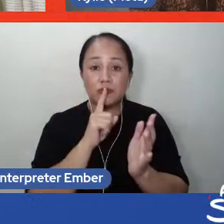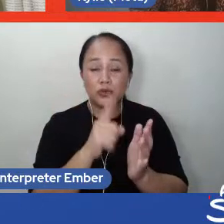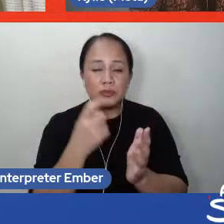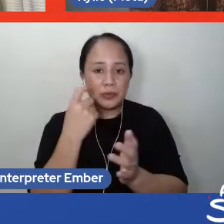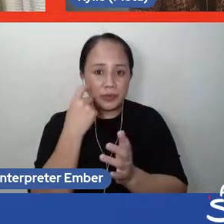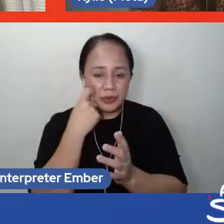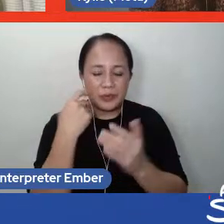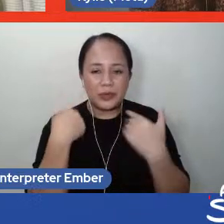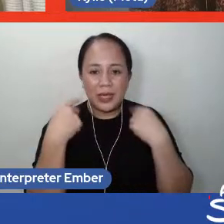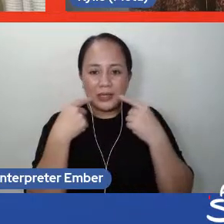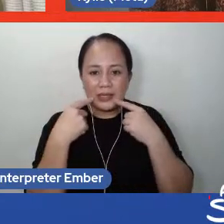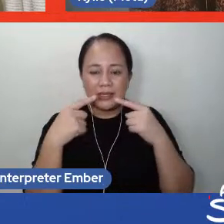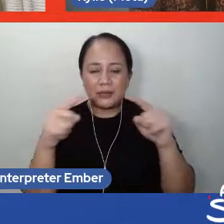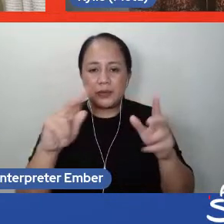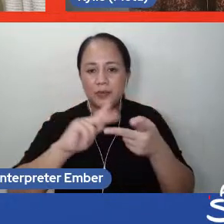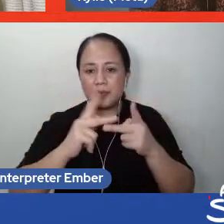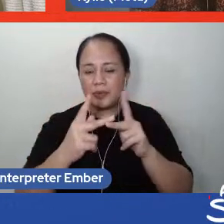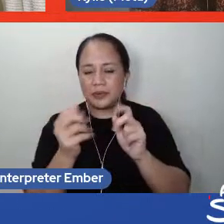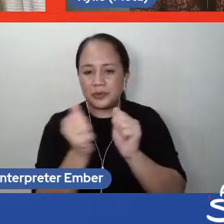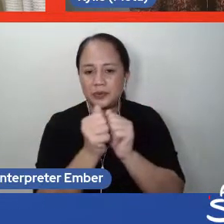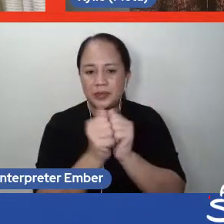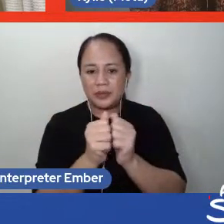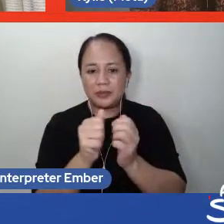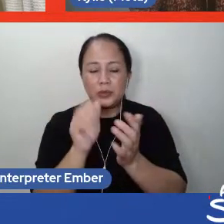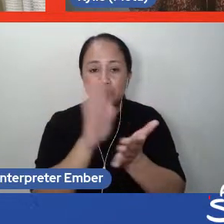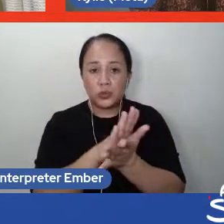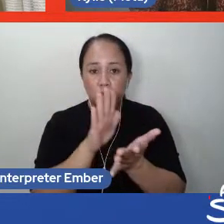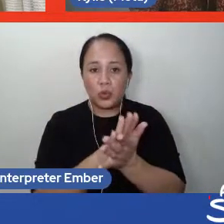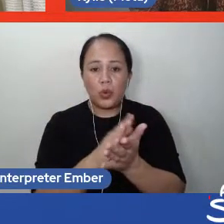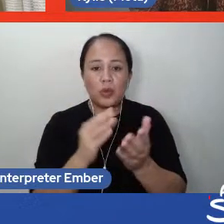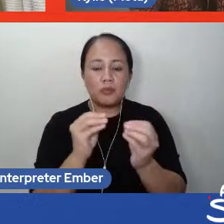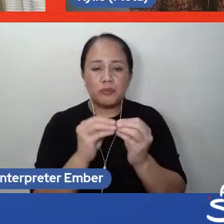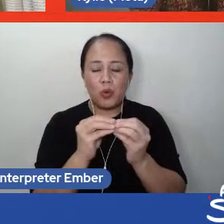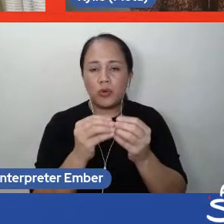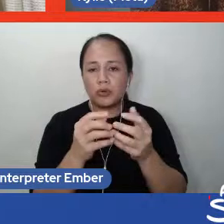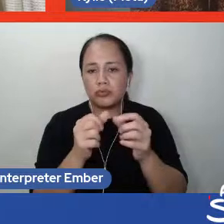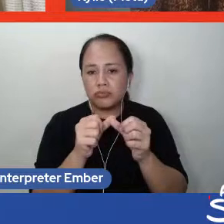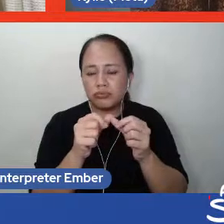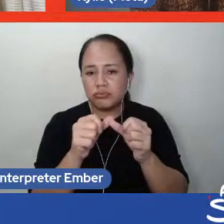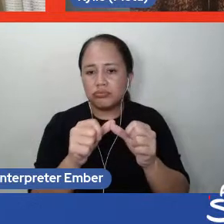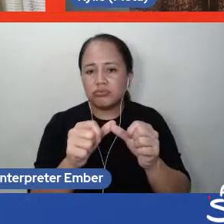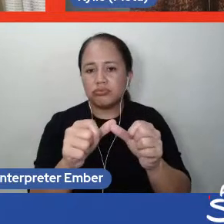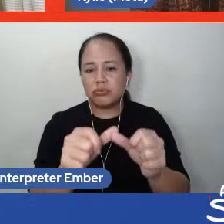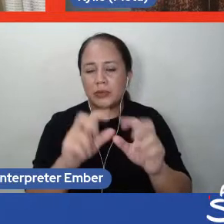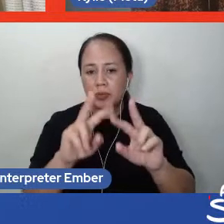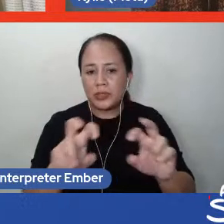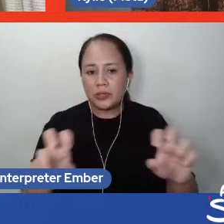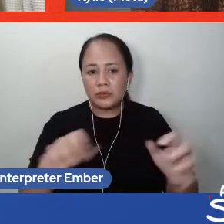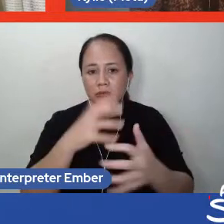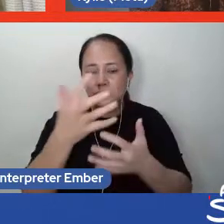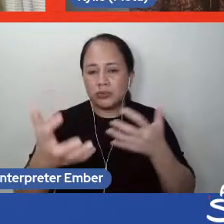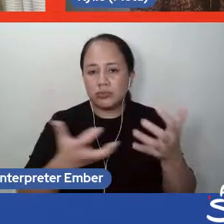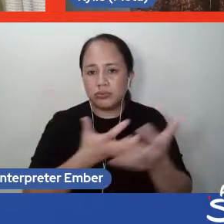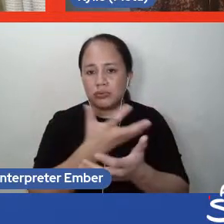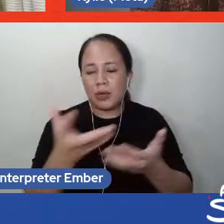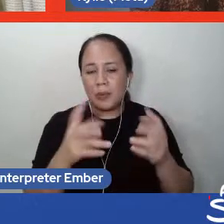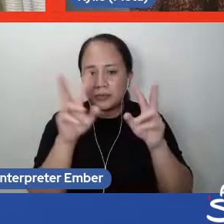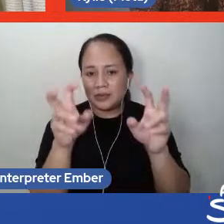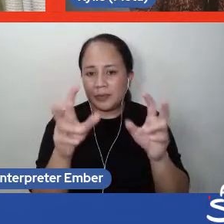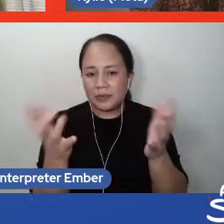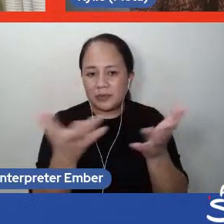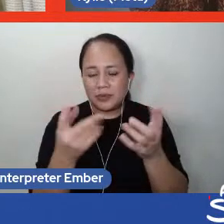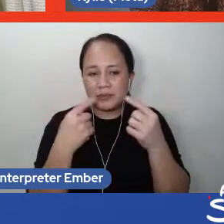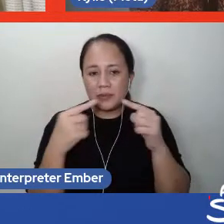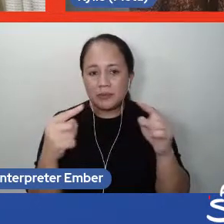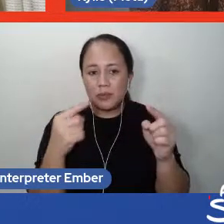we announced a partnership with academics on more long-term research collaborations about topics where the public is